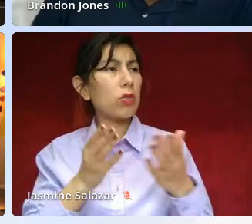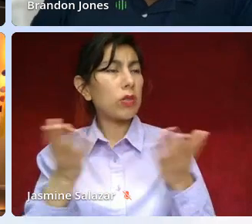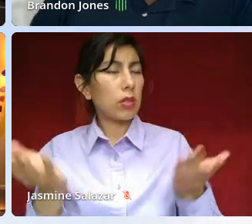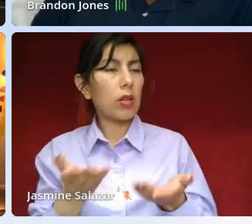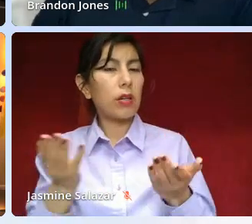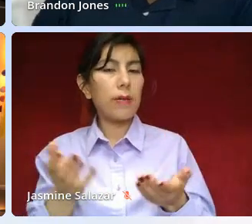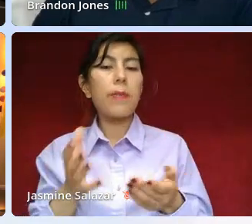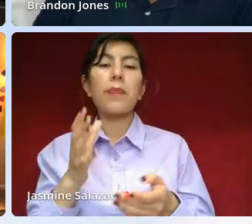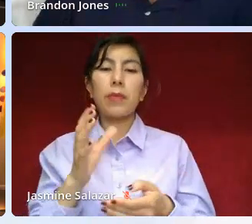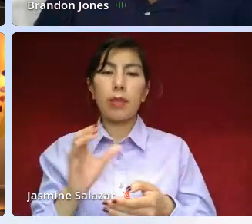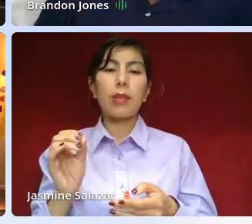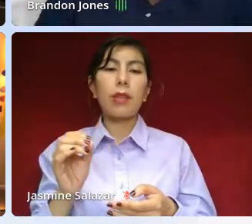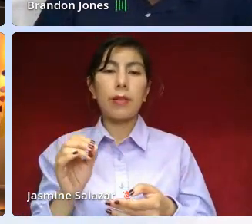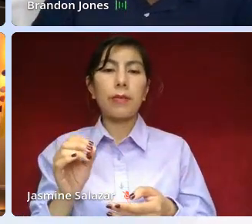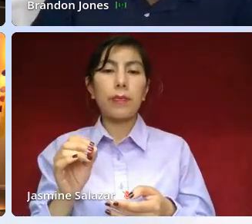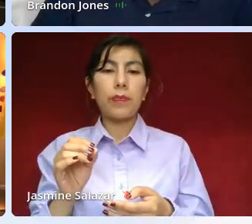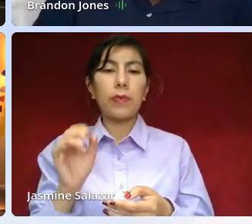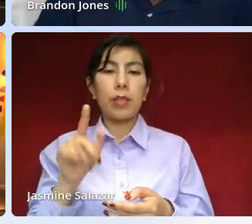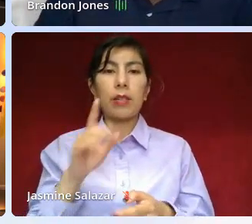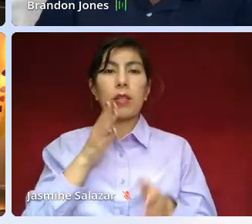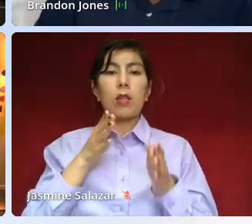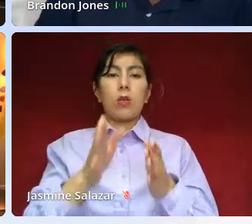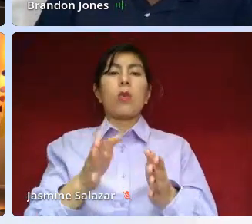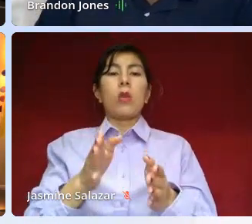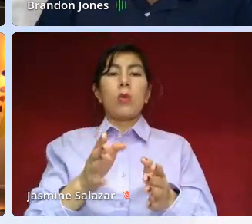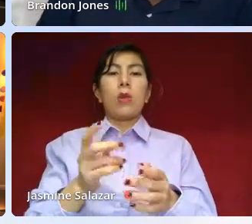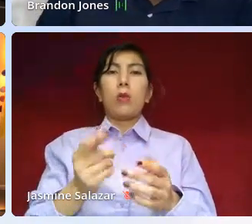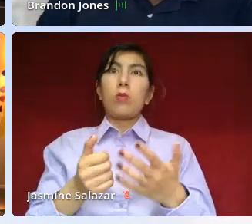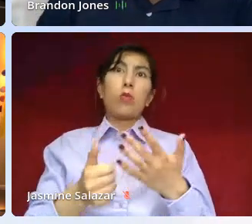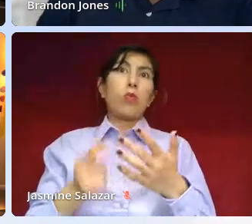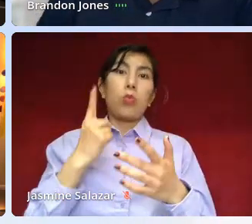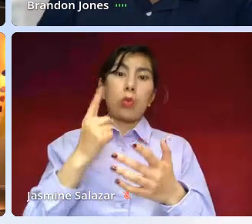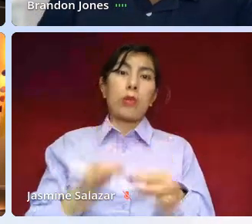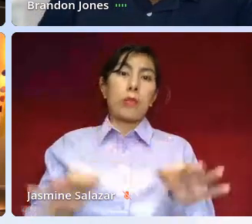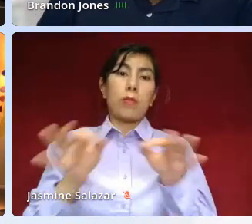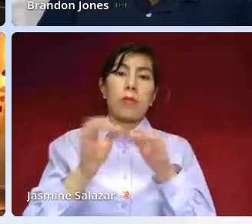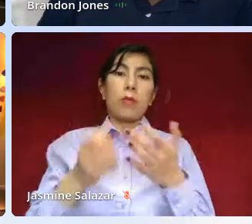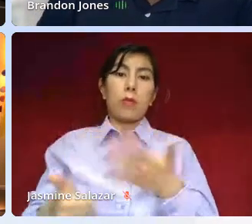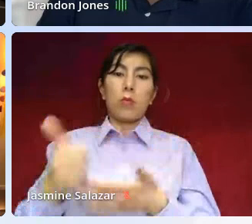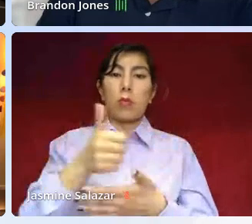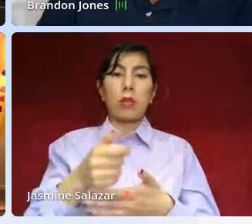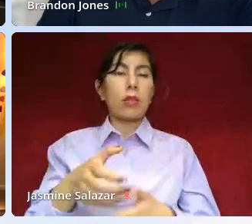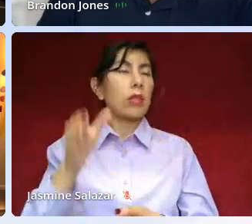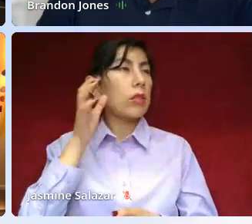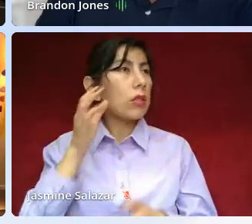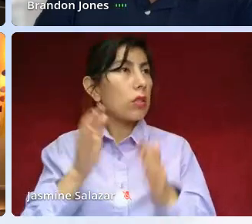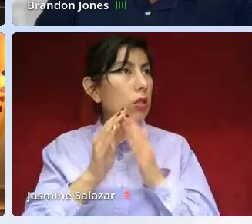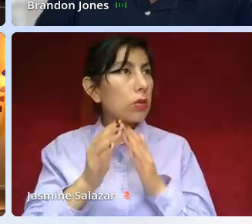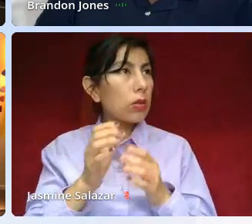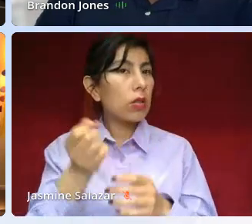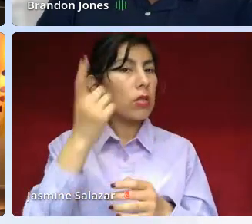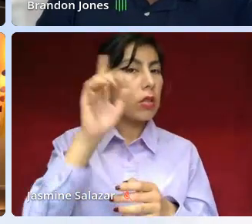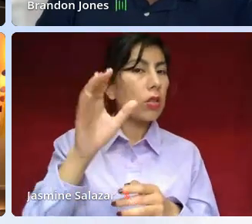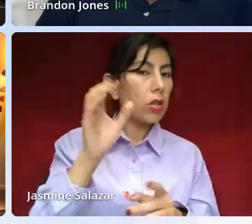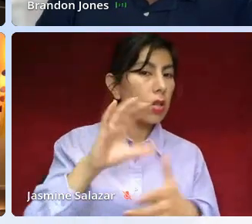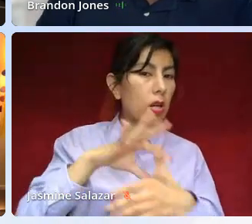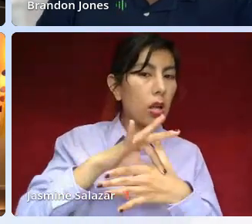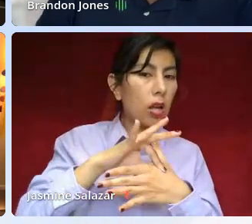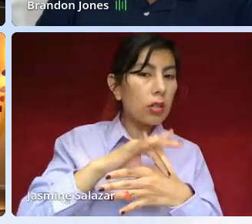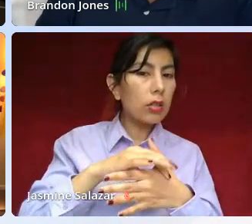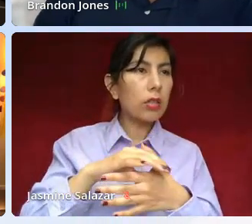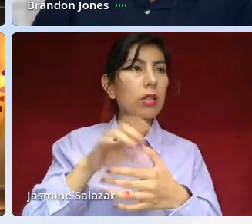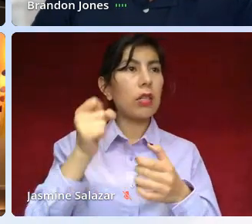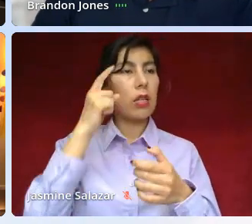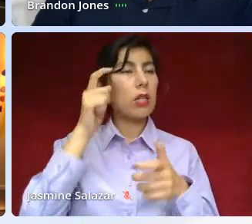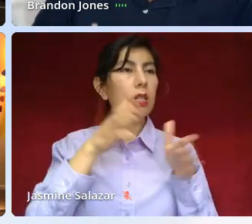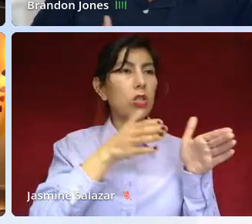think that that's really the way. That's one of the main ways in, is by listening to the community, understanding their context, and being able to shift our